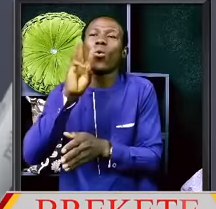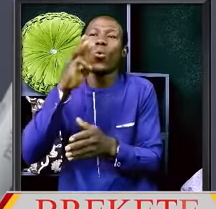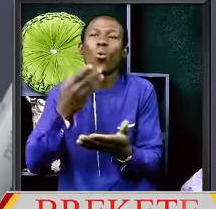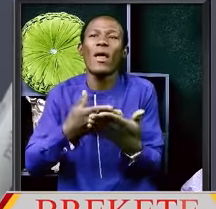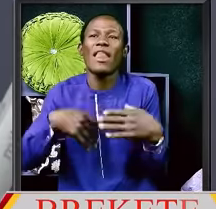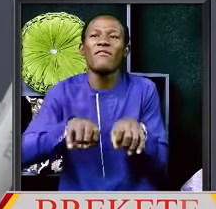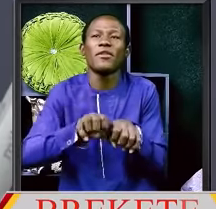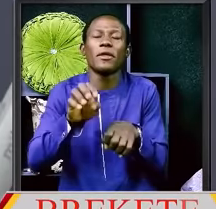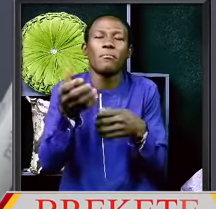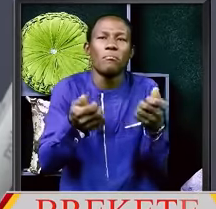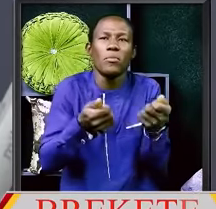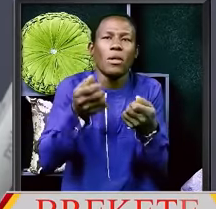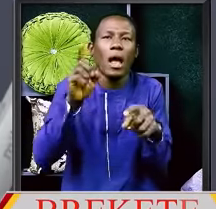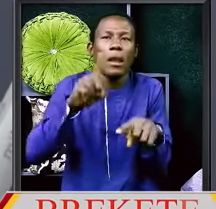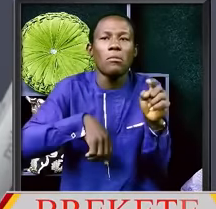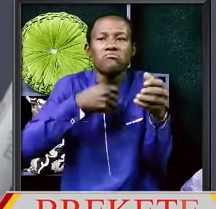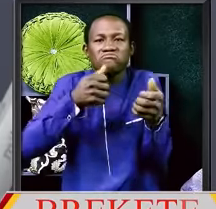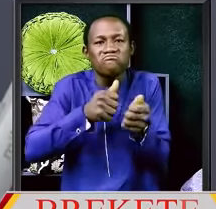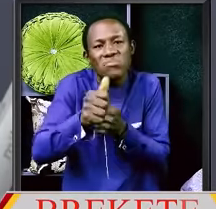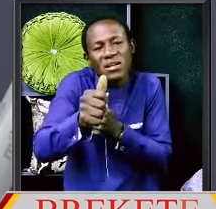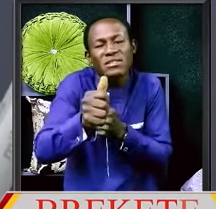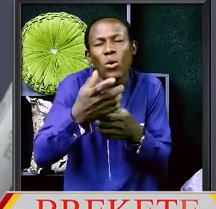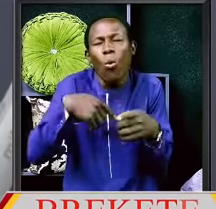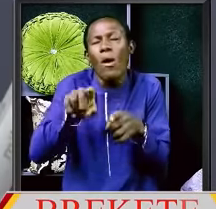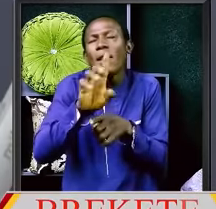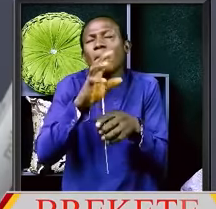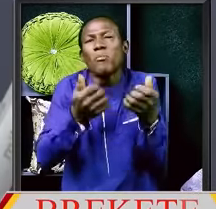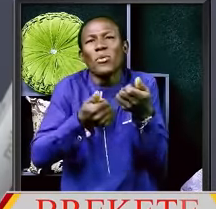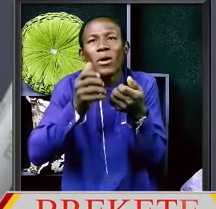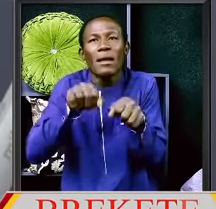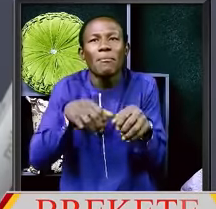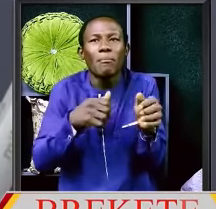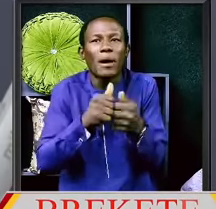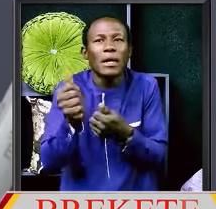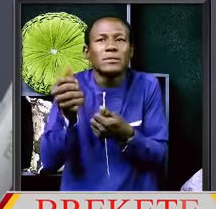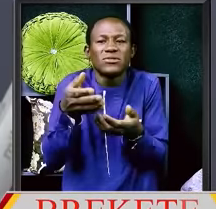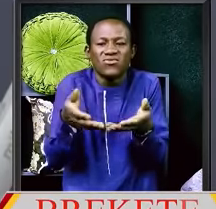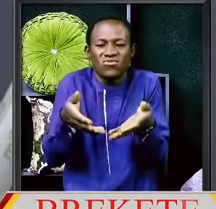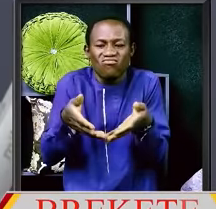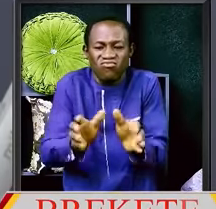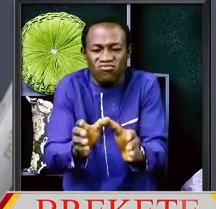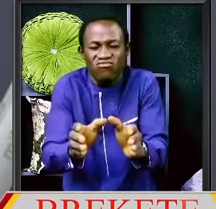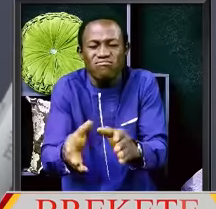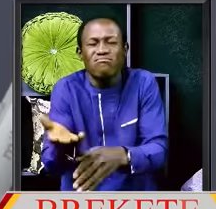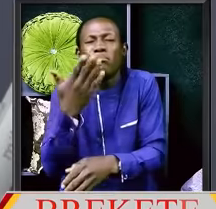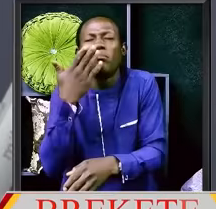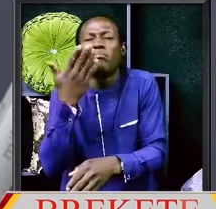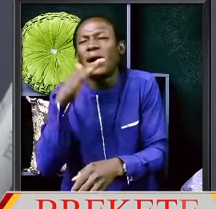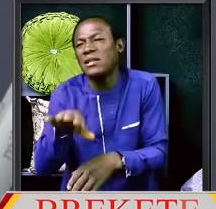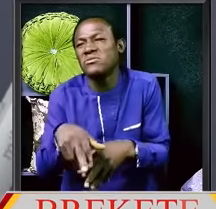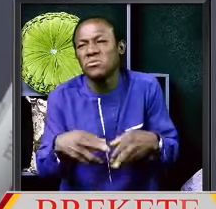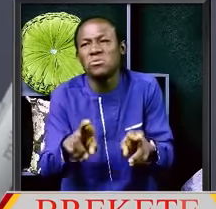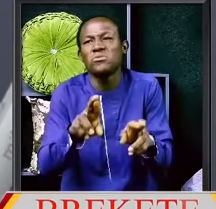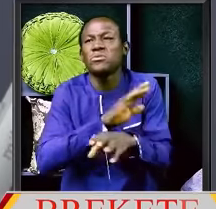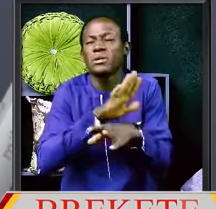the motor will no fit pass. Where the motor fit pass, crowd no allow the motor pass.